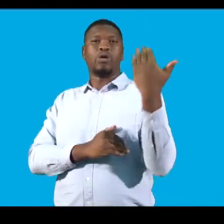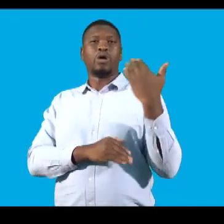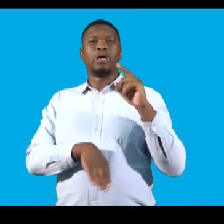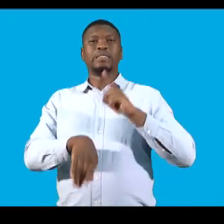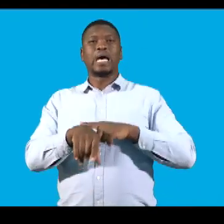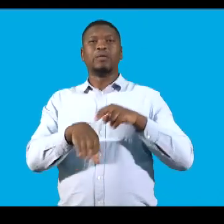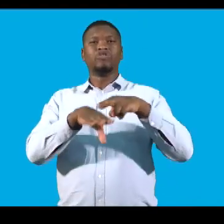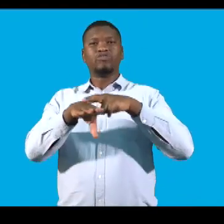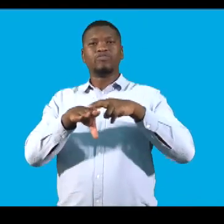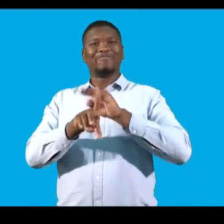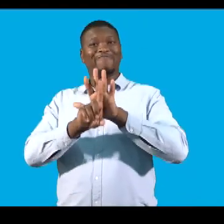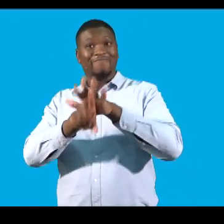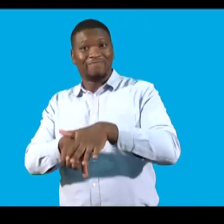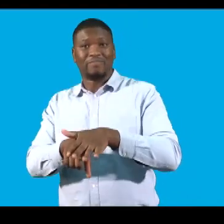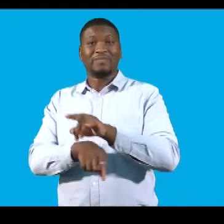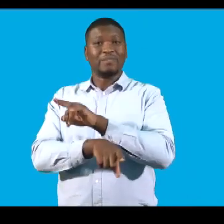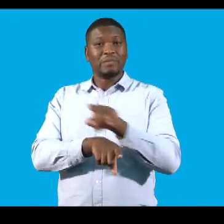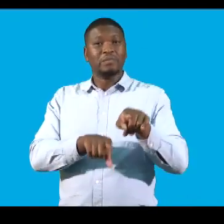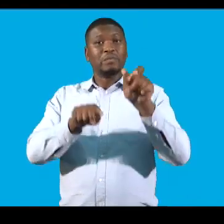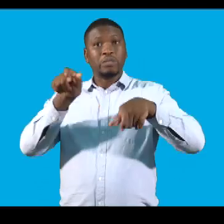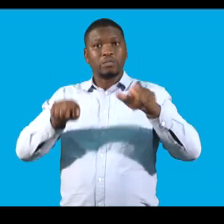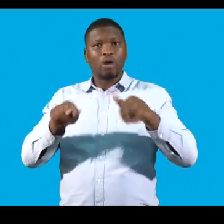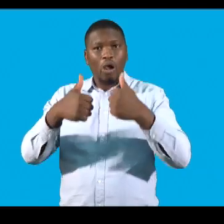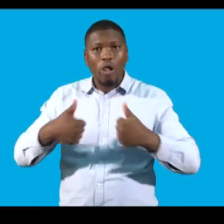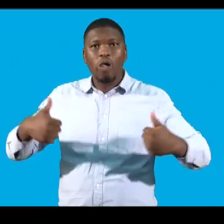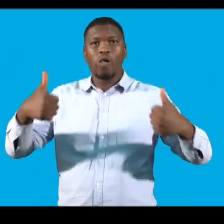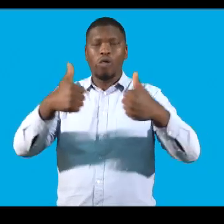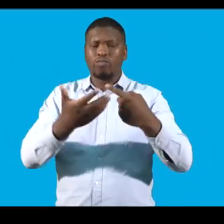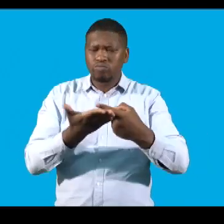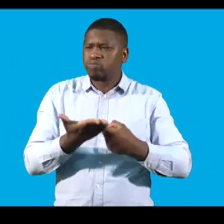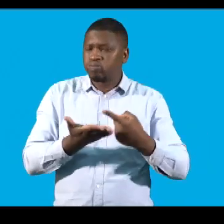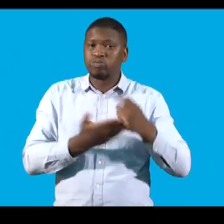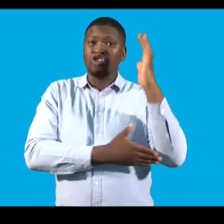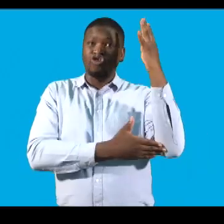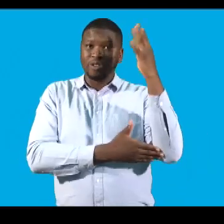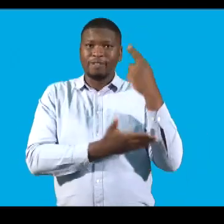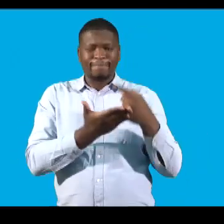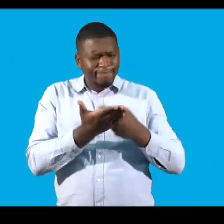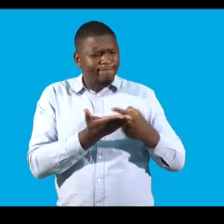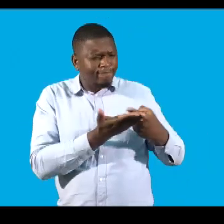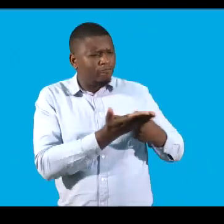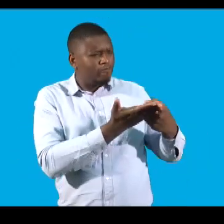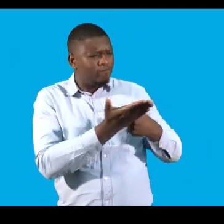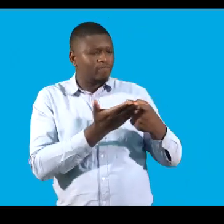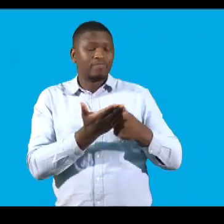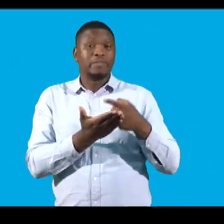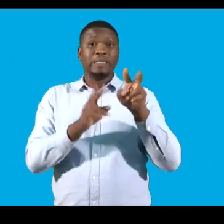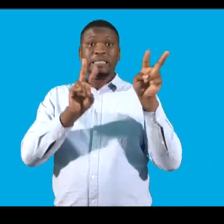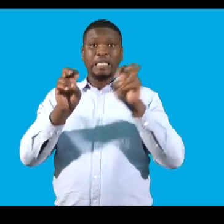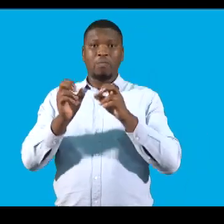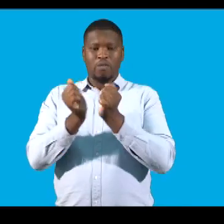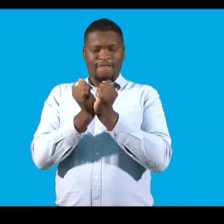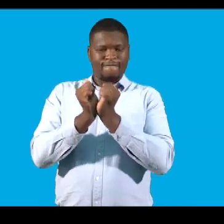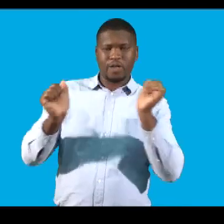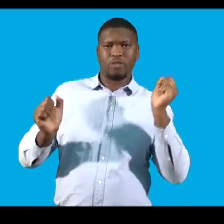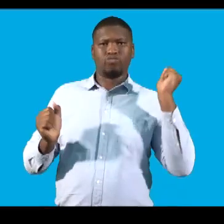apartheid. So the oppressed people would be discussing apartheid at the peach tree. The theme is